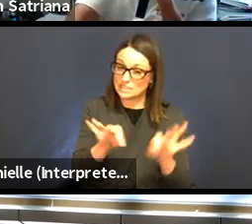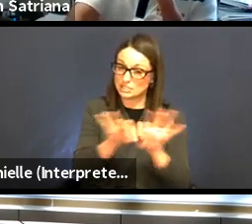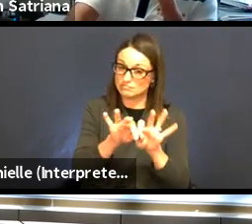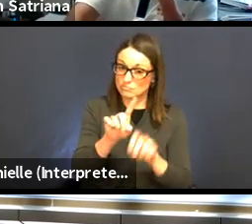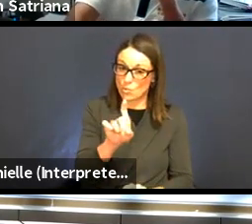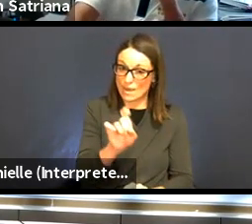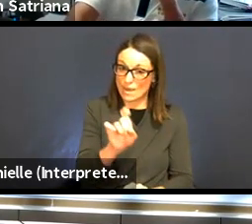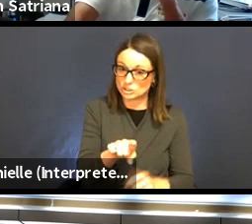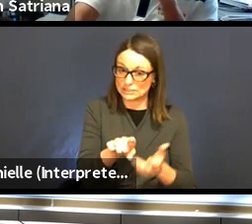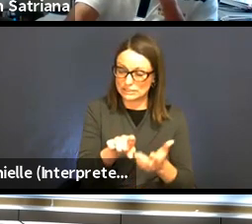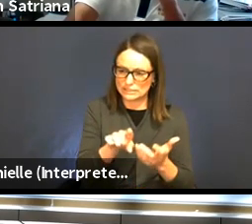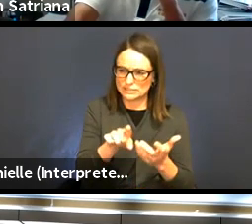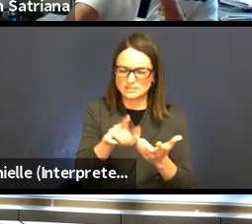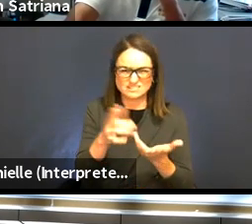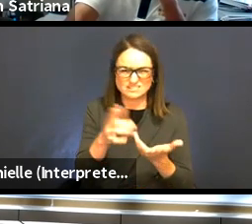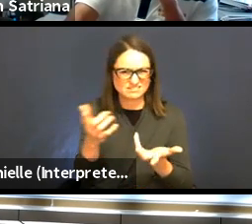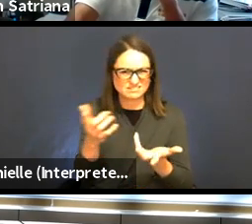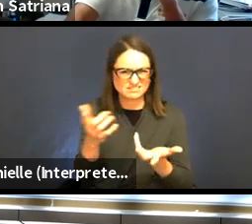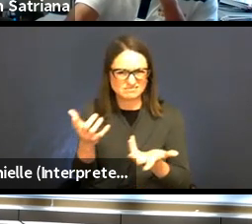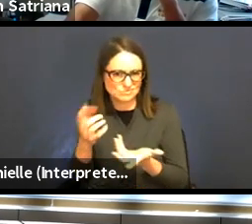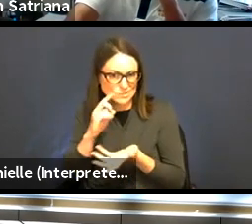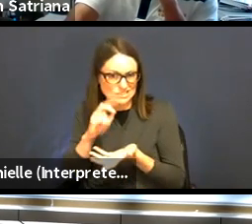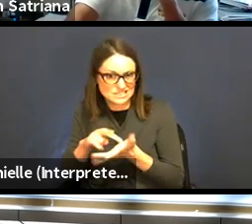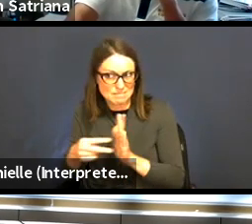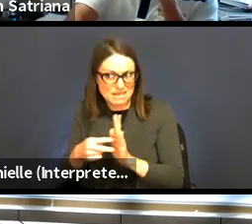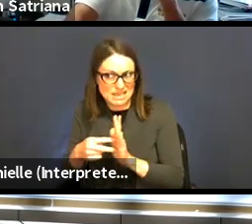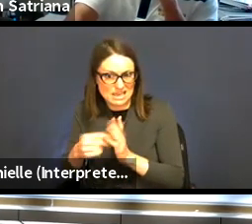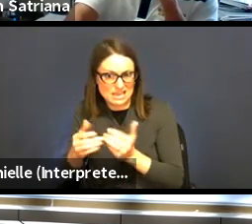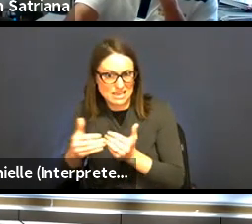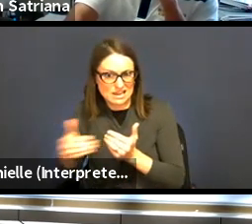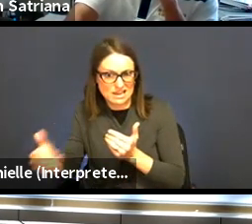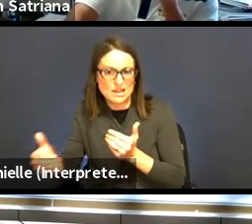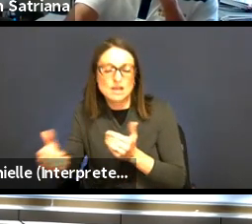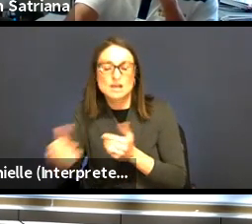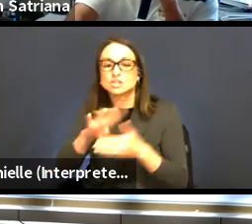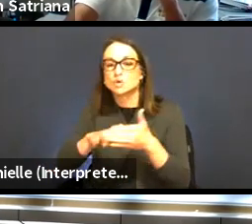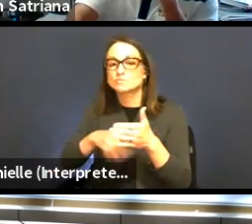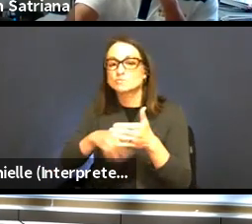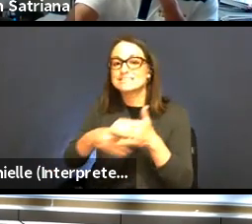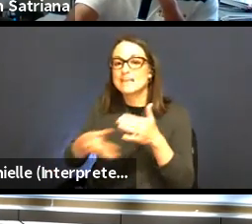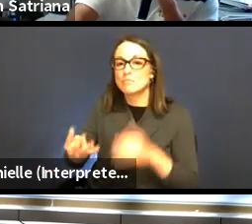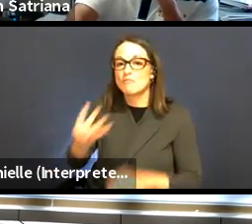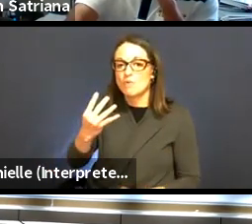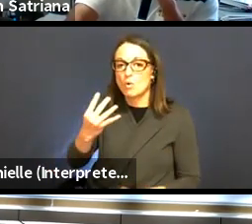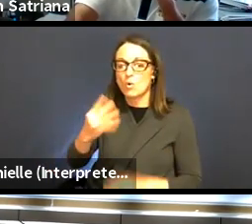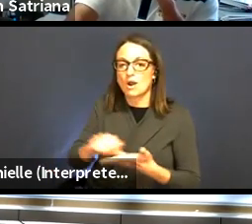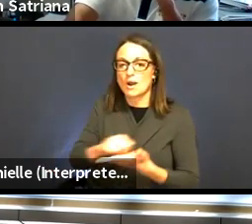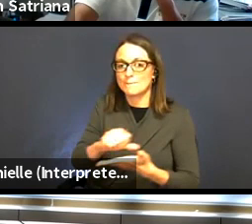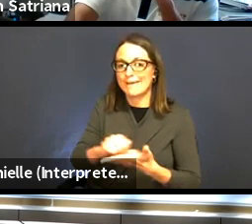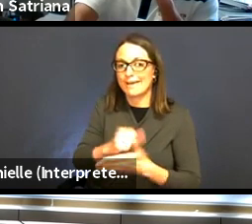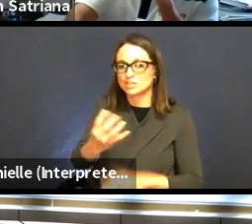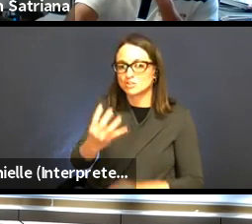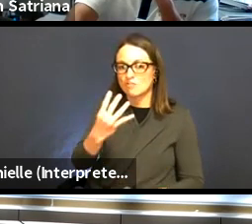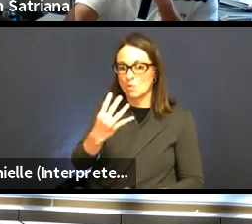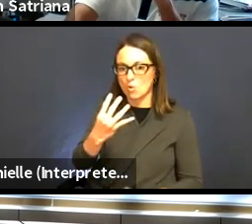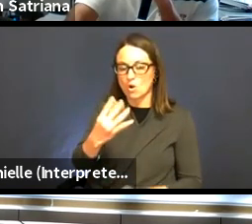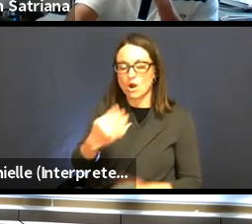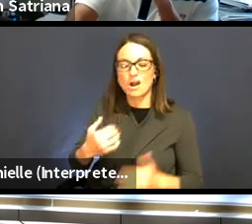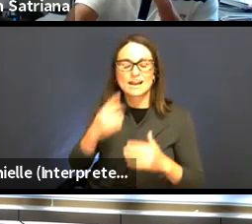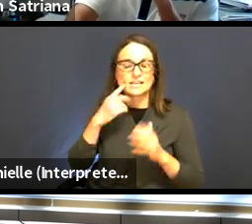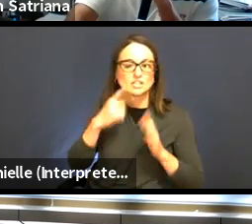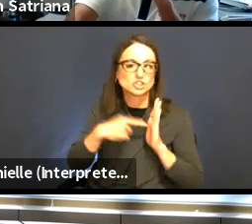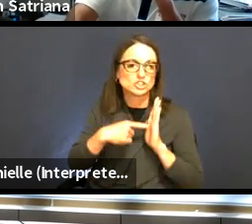about, well, what does this mean? Table 4 on page 4 shows a projection of